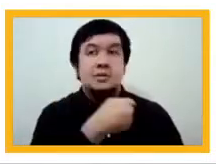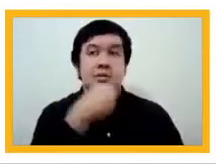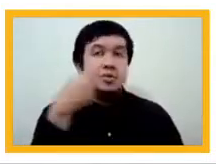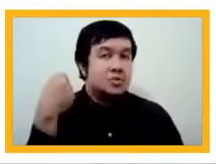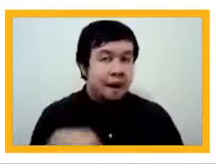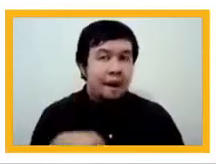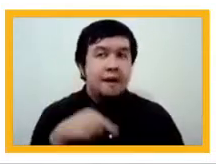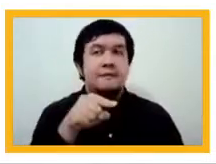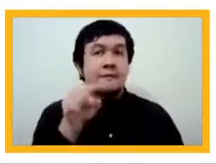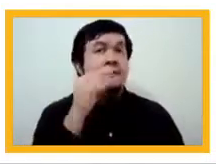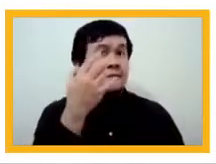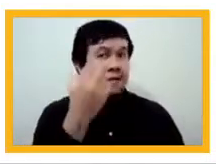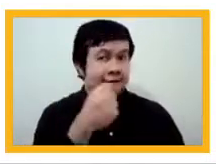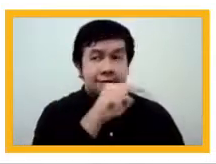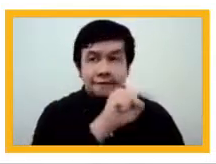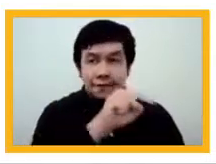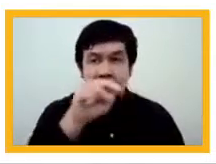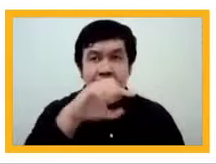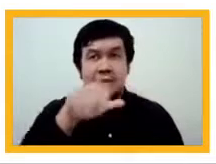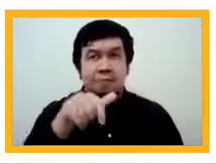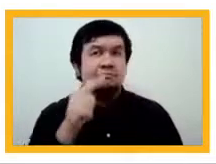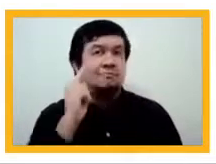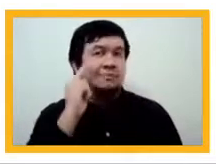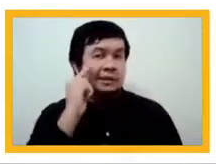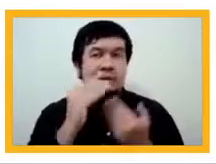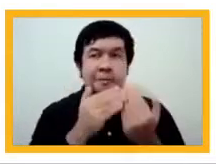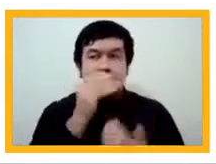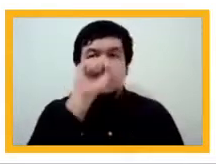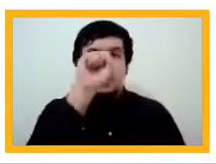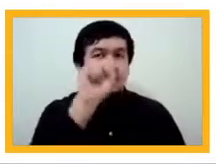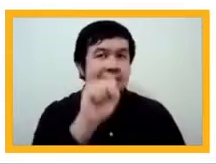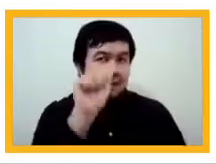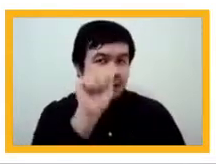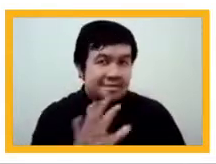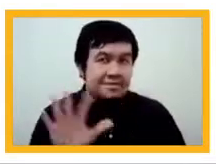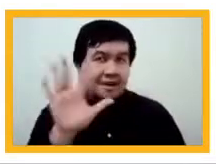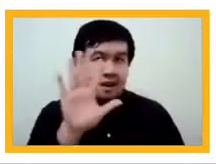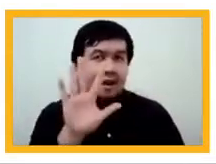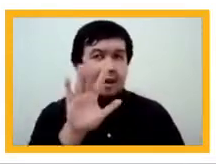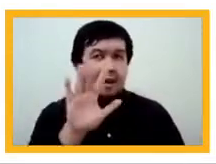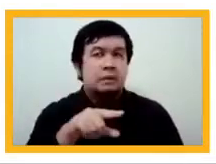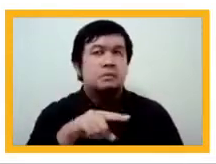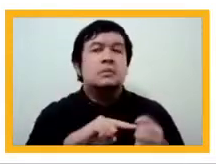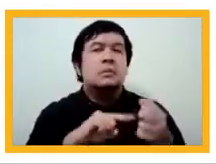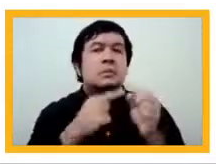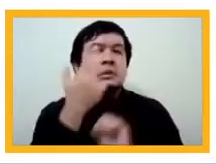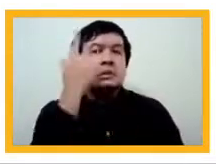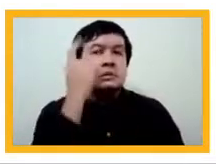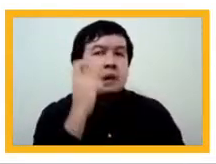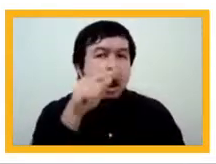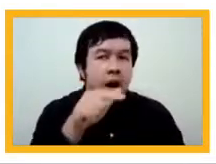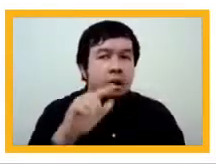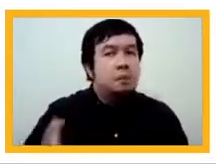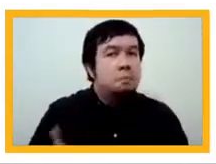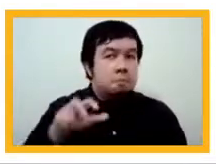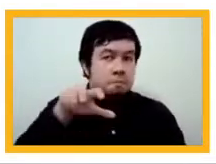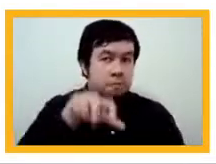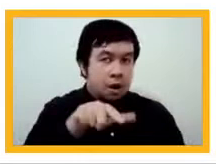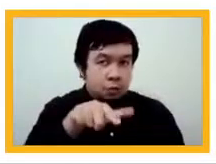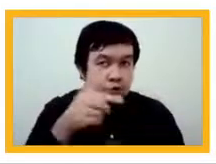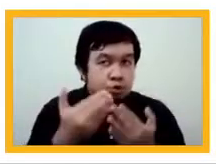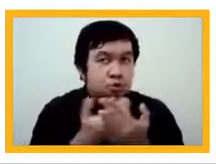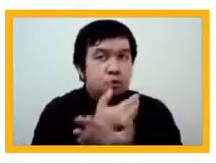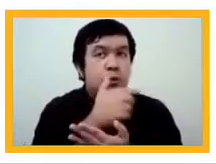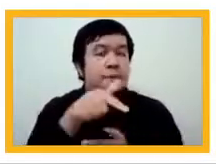South Asia regions, as Susann introduced. And the Bangladesh is now establishing digital university, for example, and it's